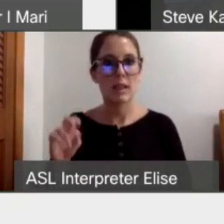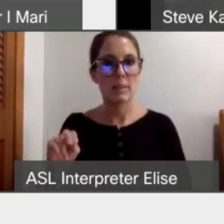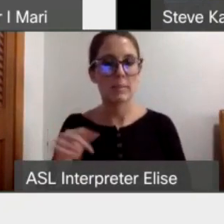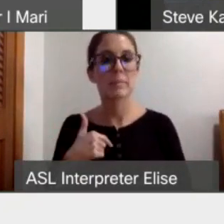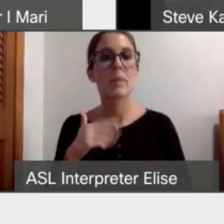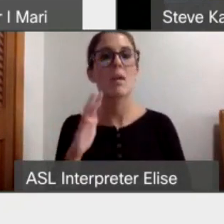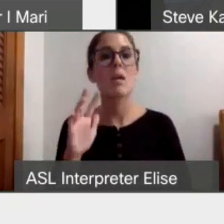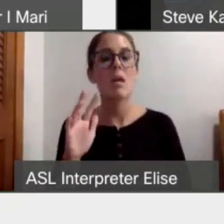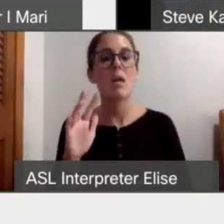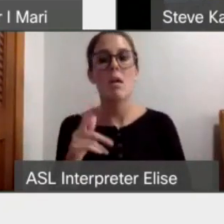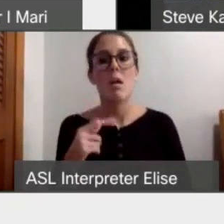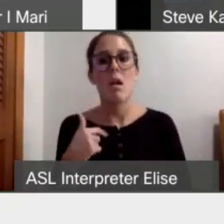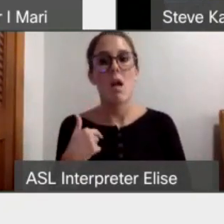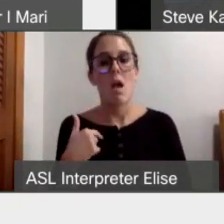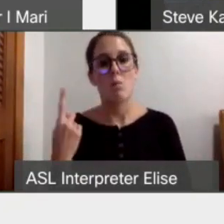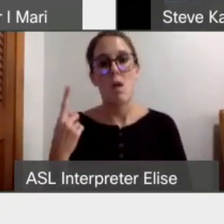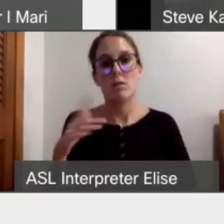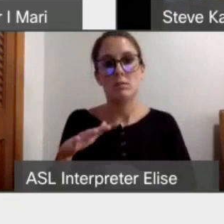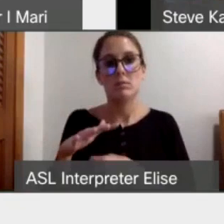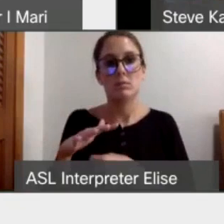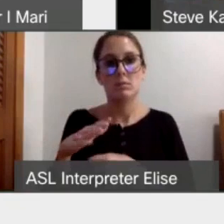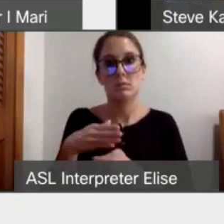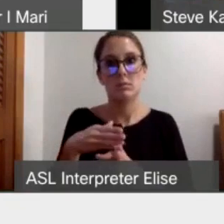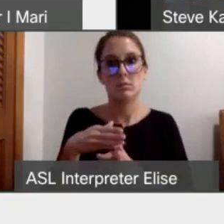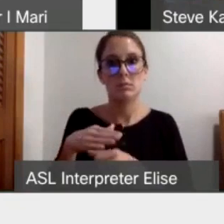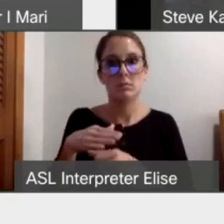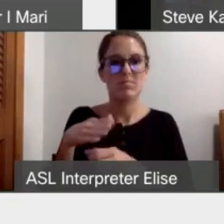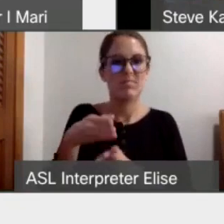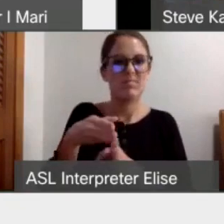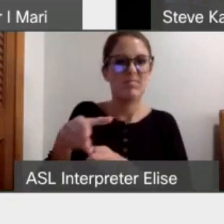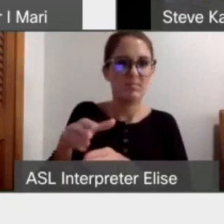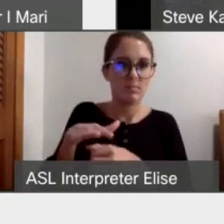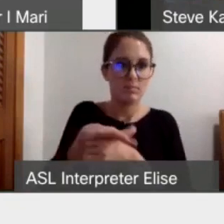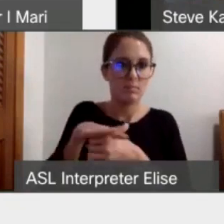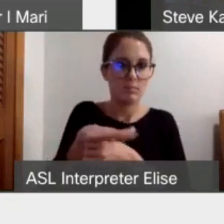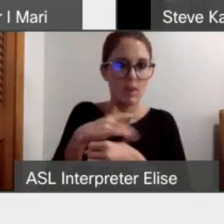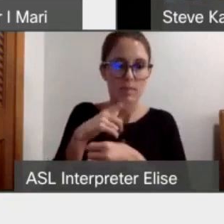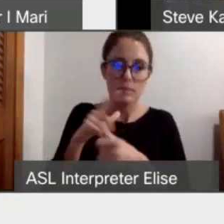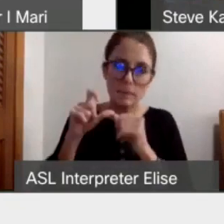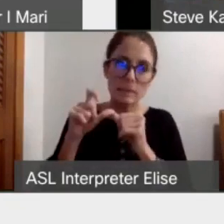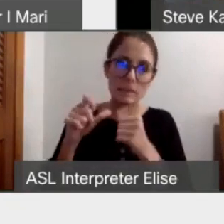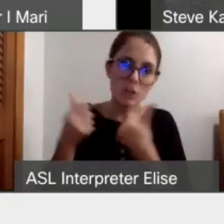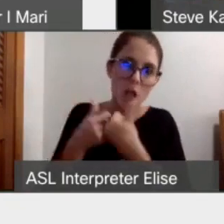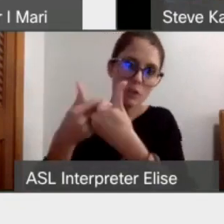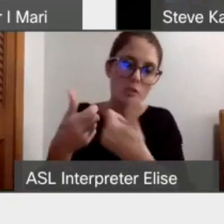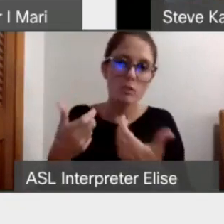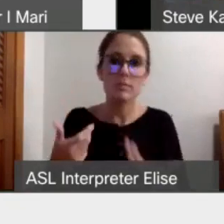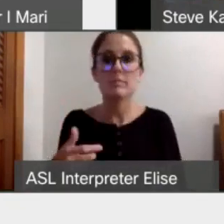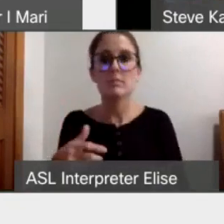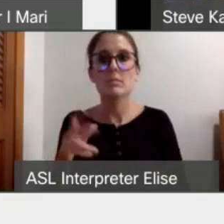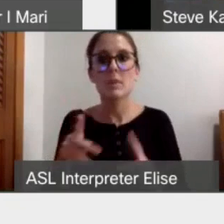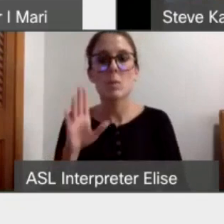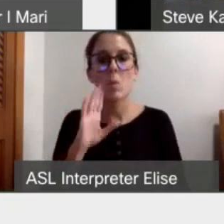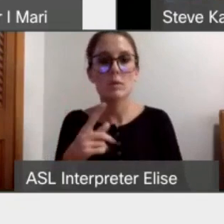have, one area that I'm constantly challenged with. Invariably, people will say in their life